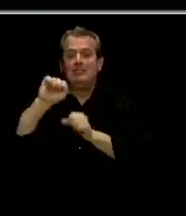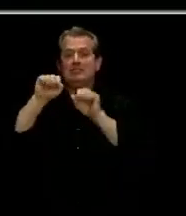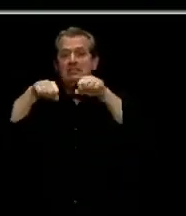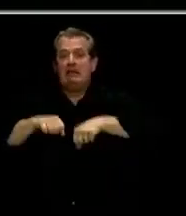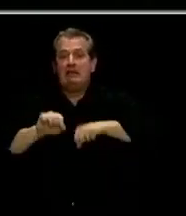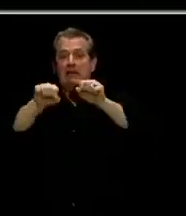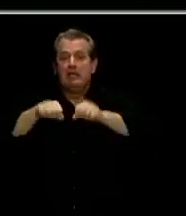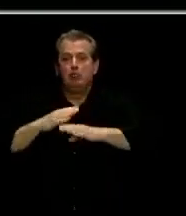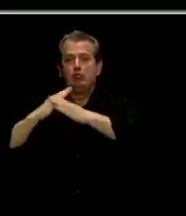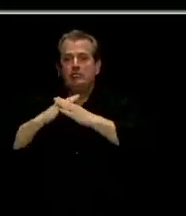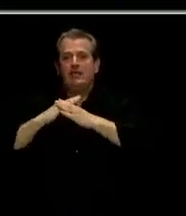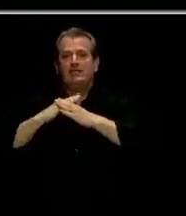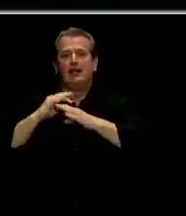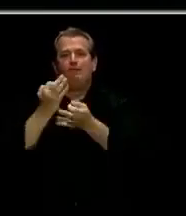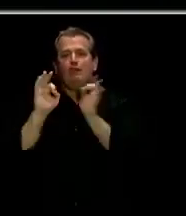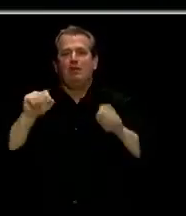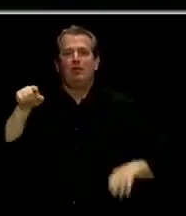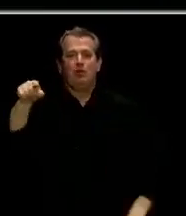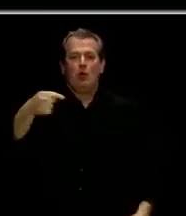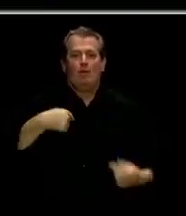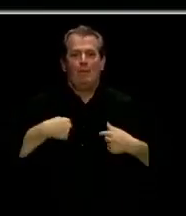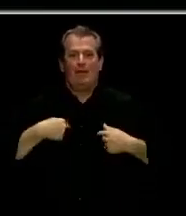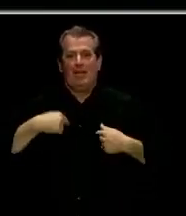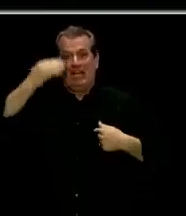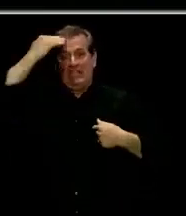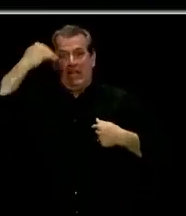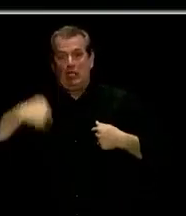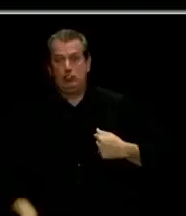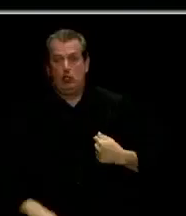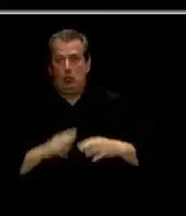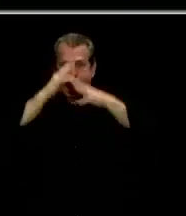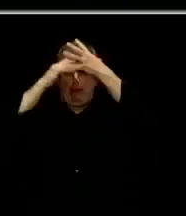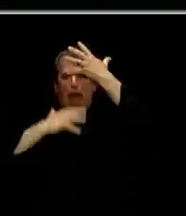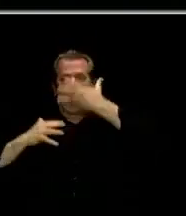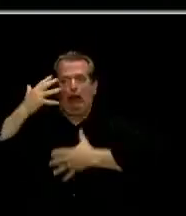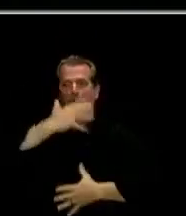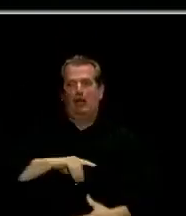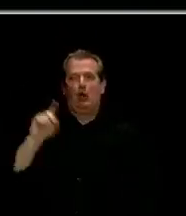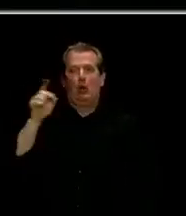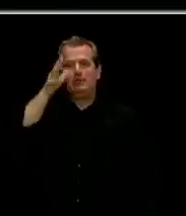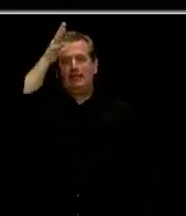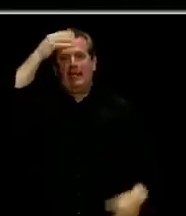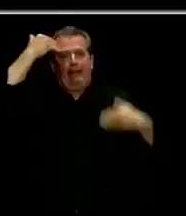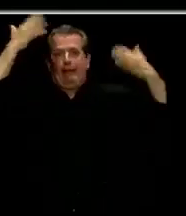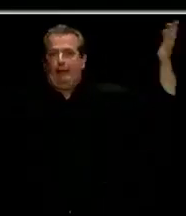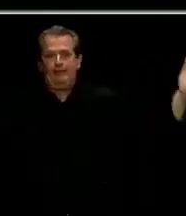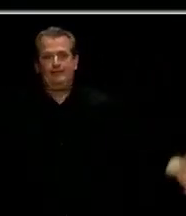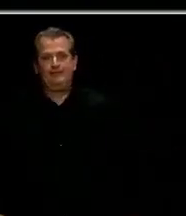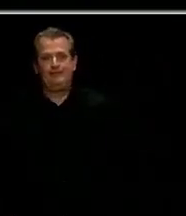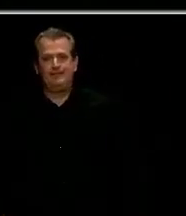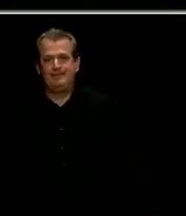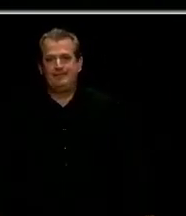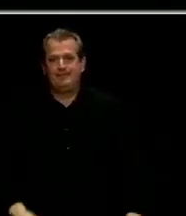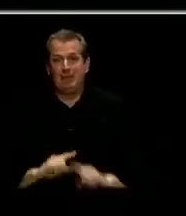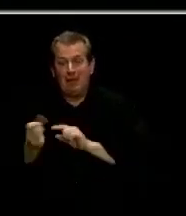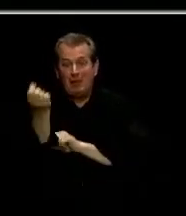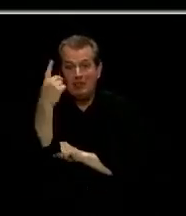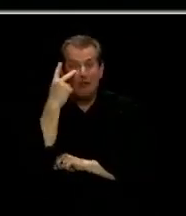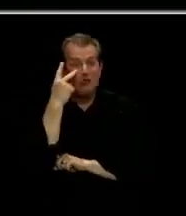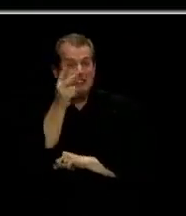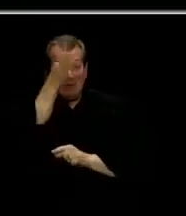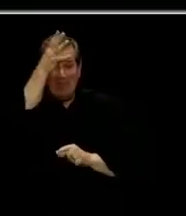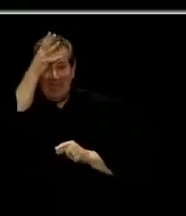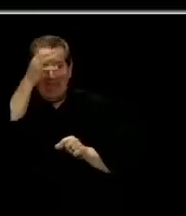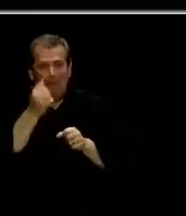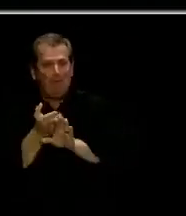the freedoms of you and me. He's camouflaged from head to toe. Where's my dad? I don't know. But if you happen to see him